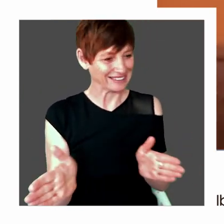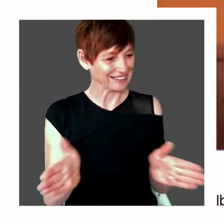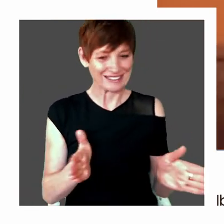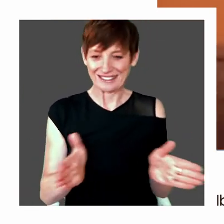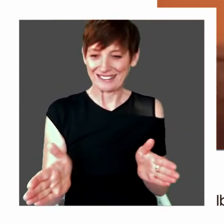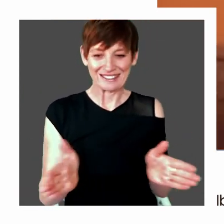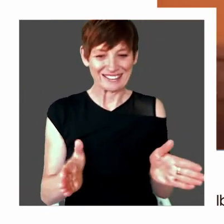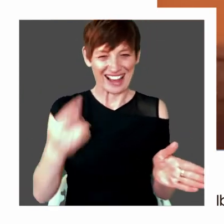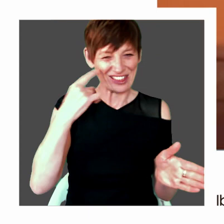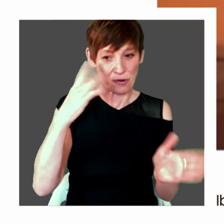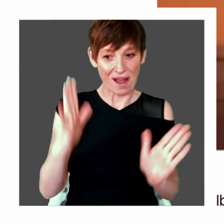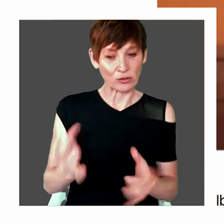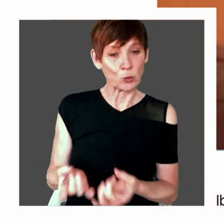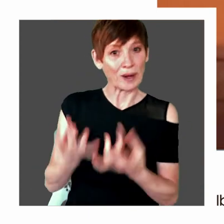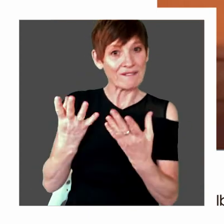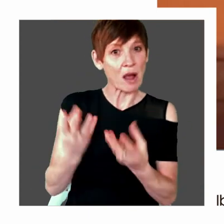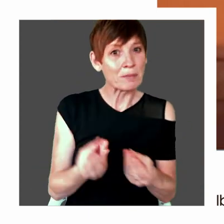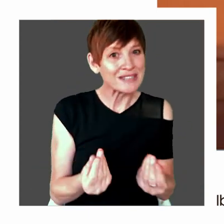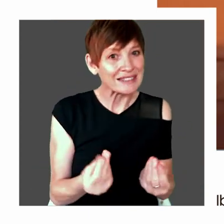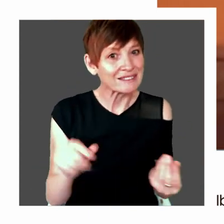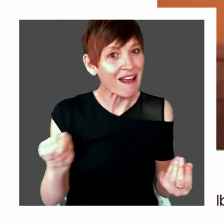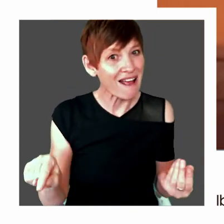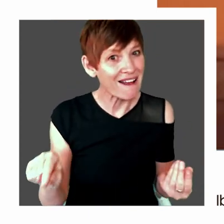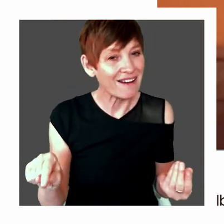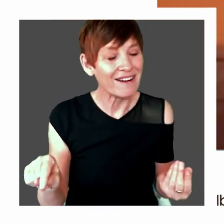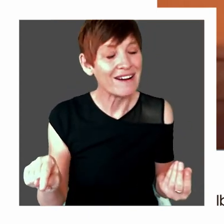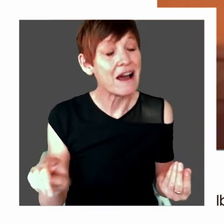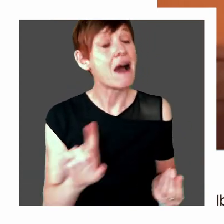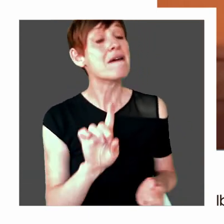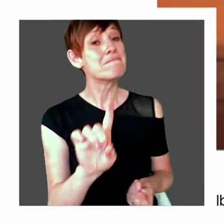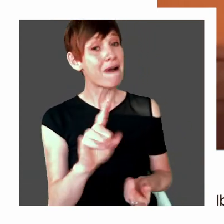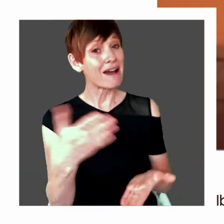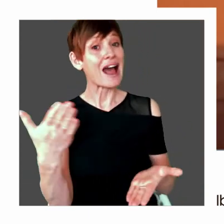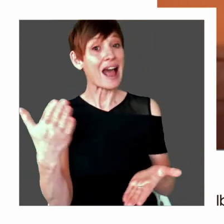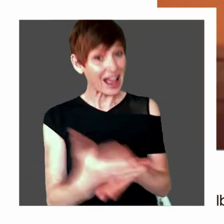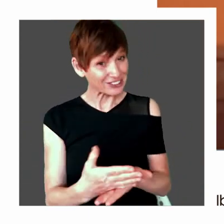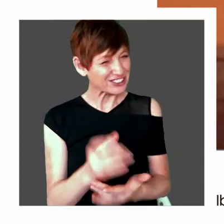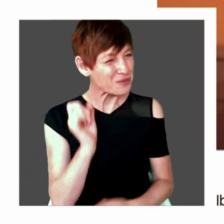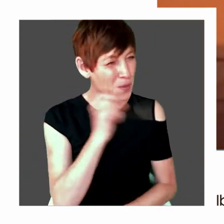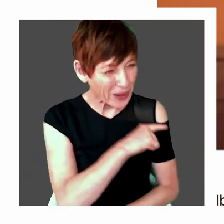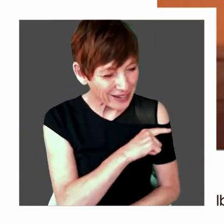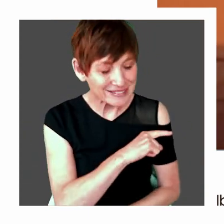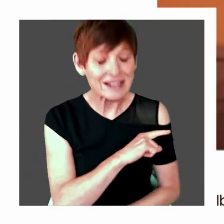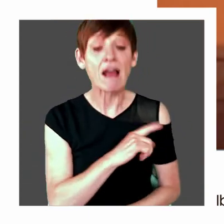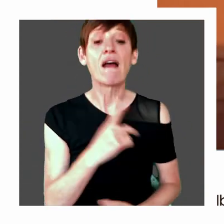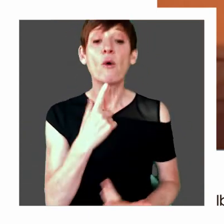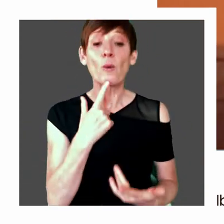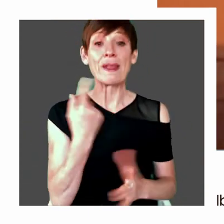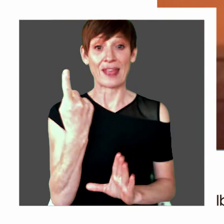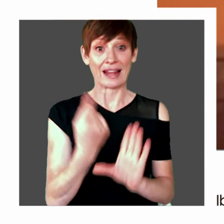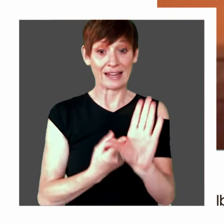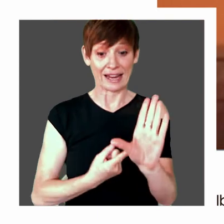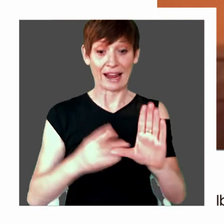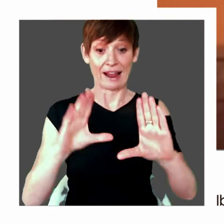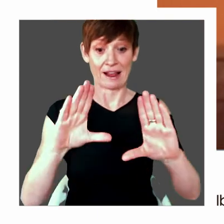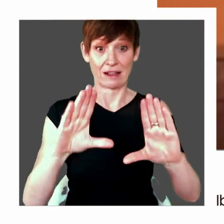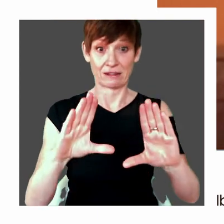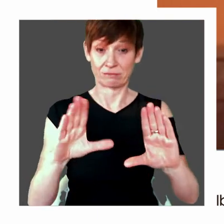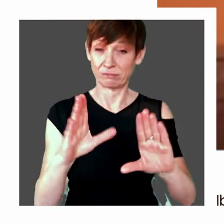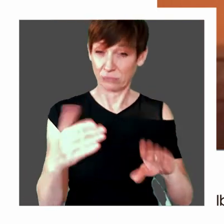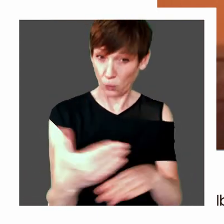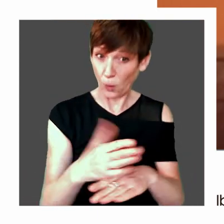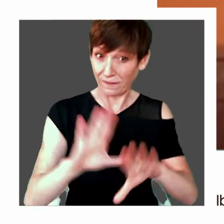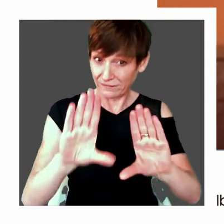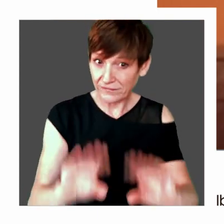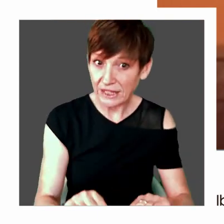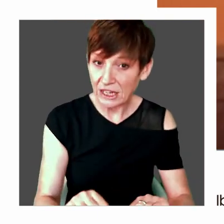going to have to give up textiles. But actually, weirdly enough, when this year internship ended and I decided